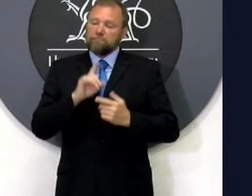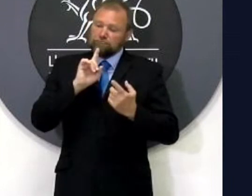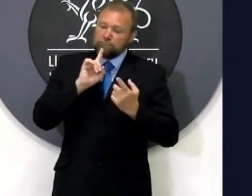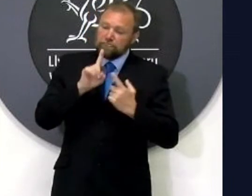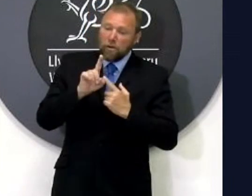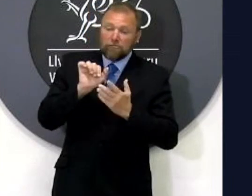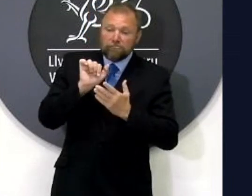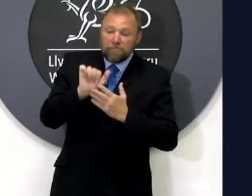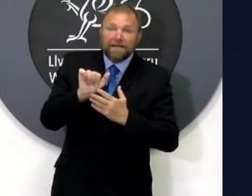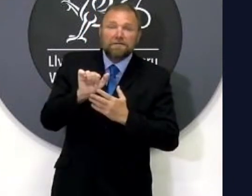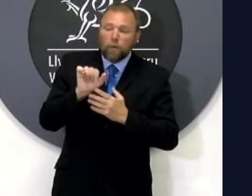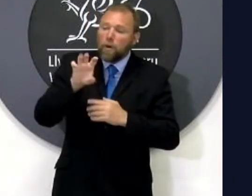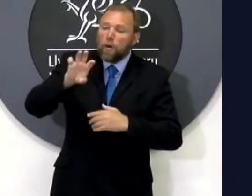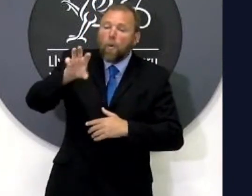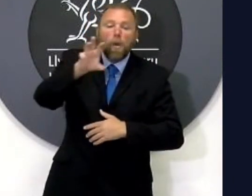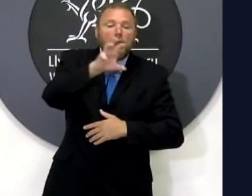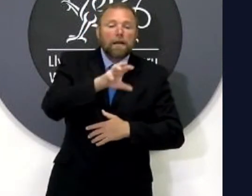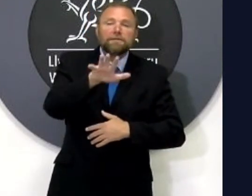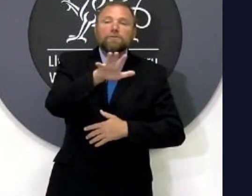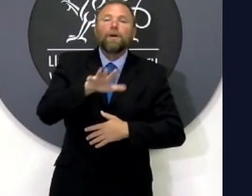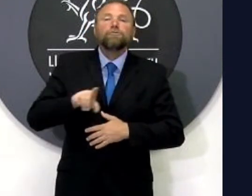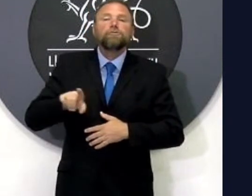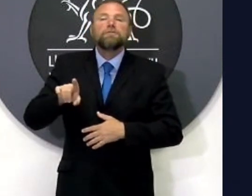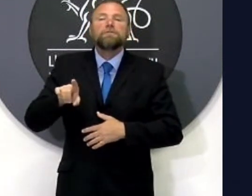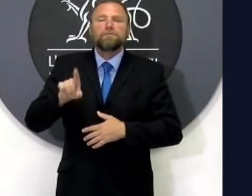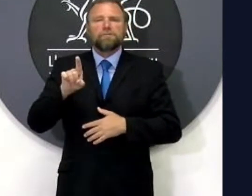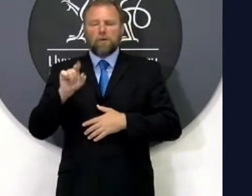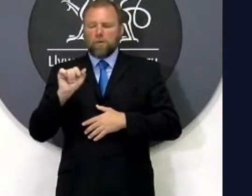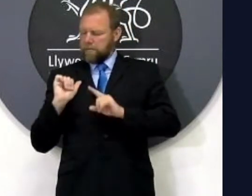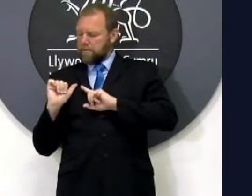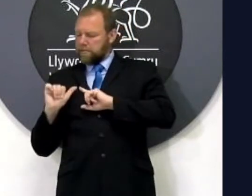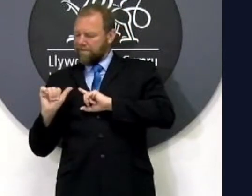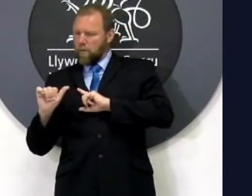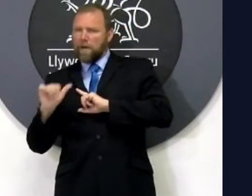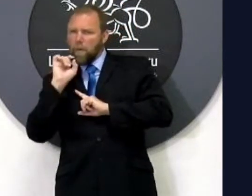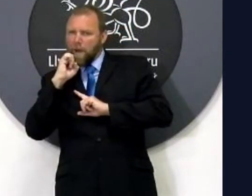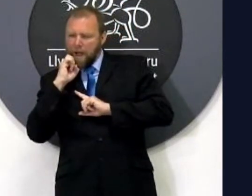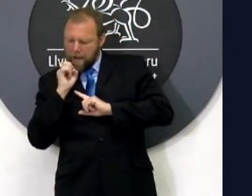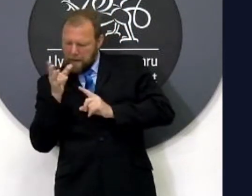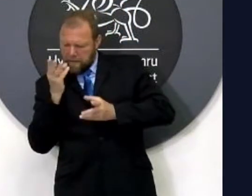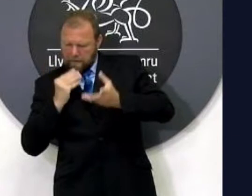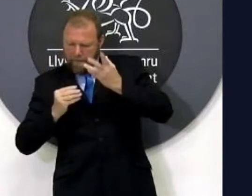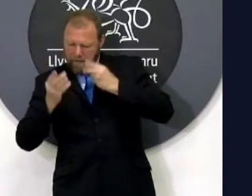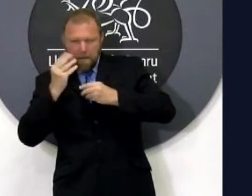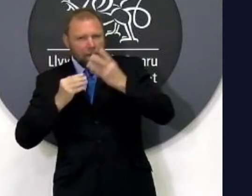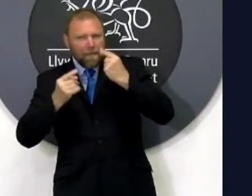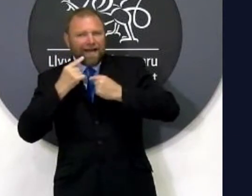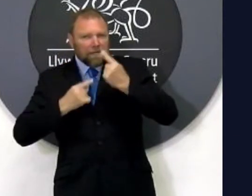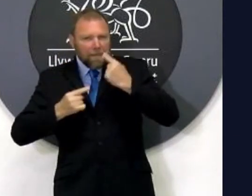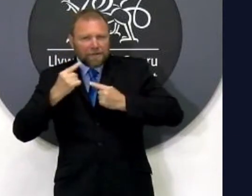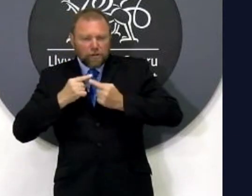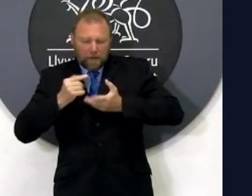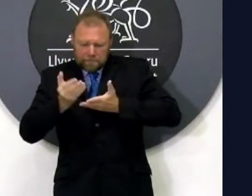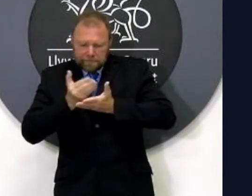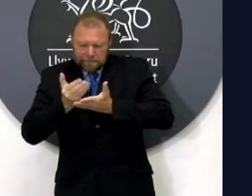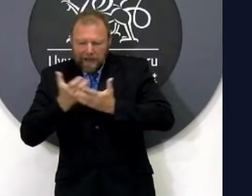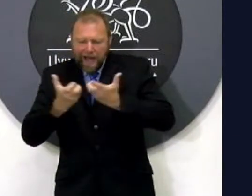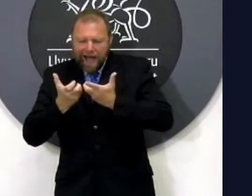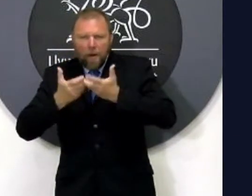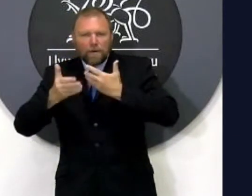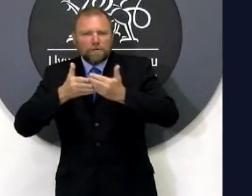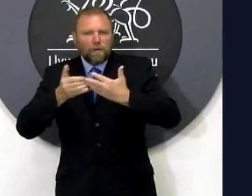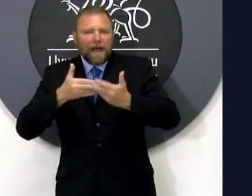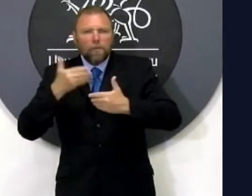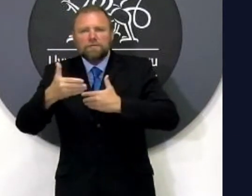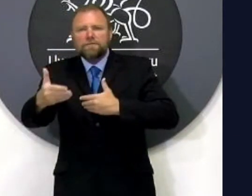circumstances. So in the next few weeks, we'll be building up a plan of action in relation to how we tackle long COVID within Wales.